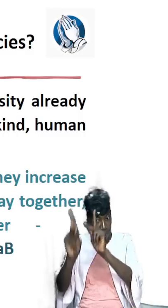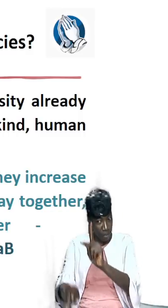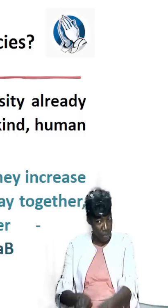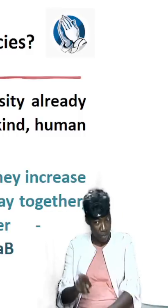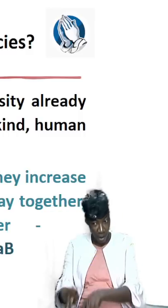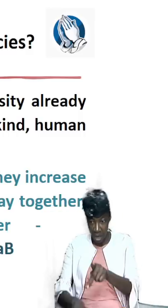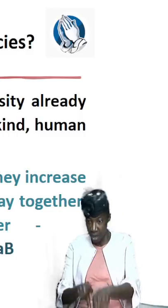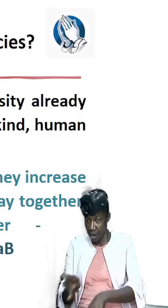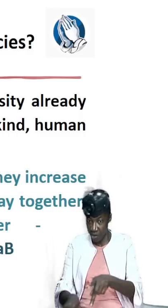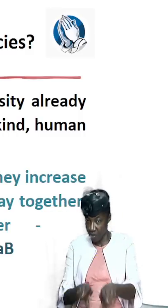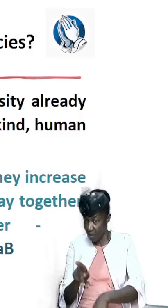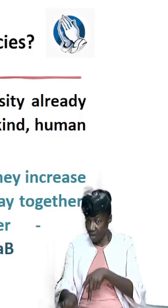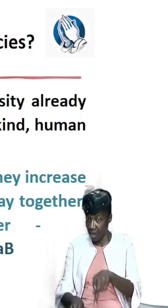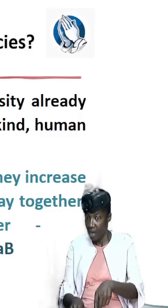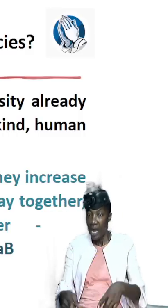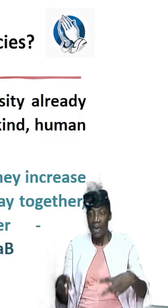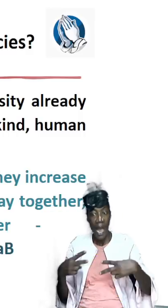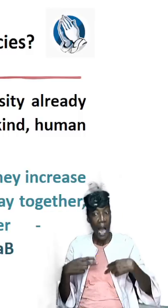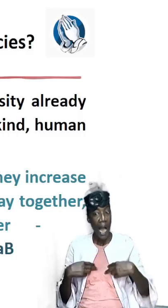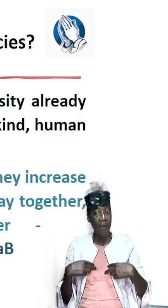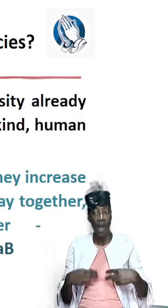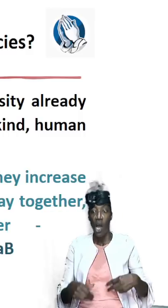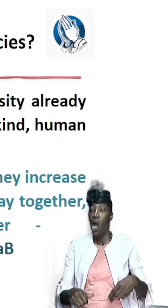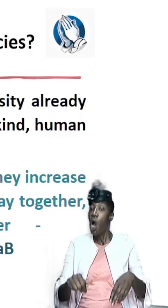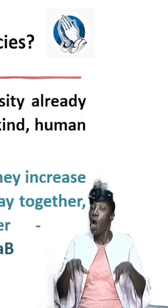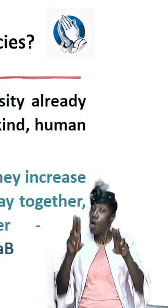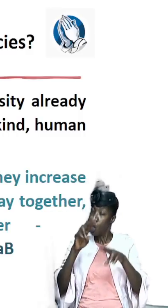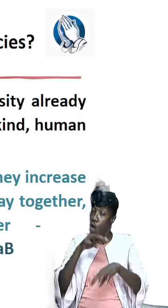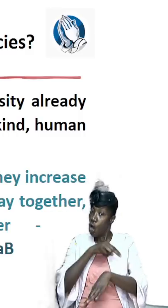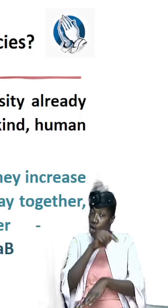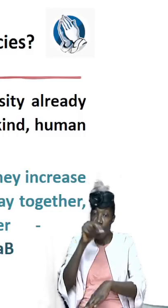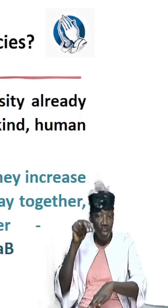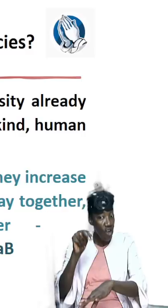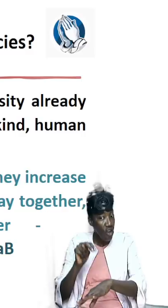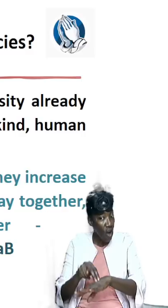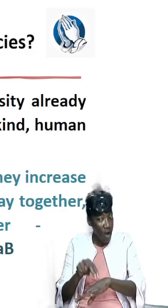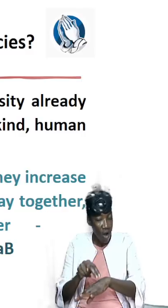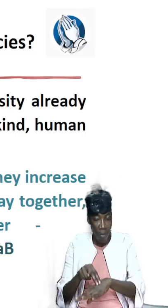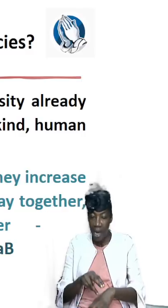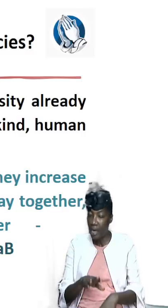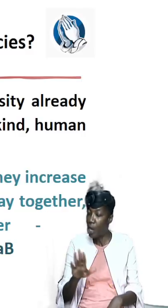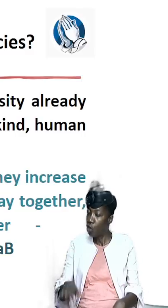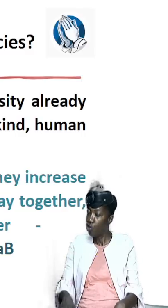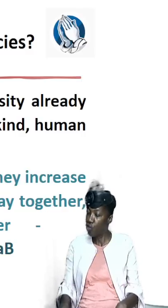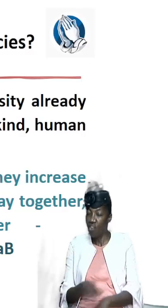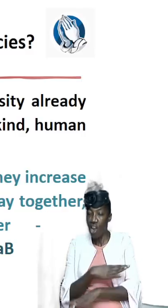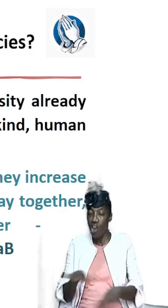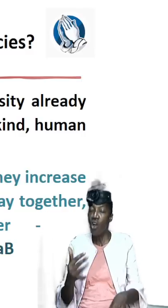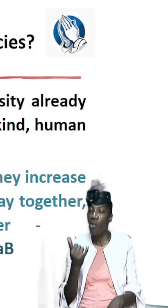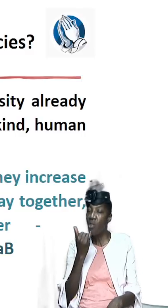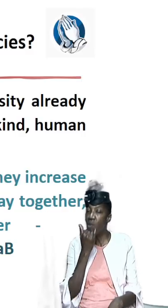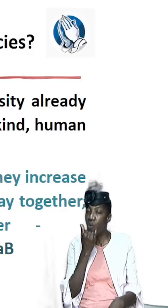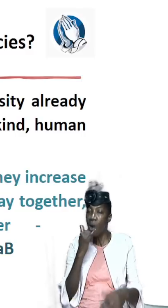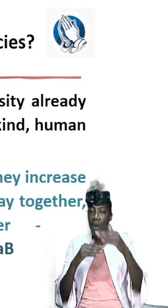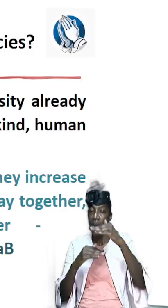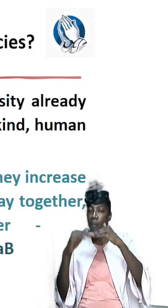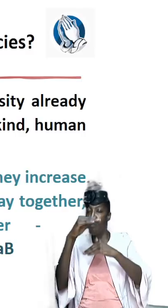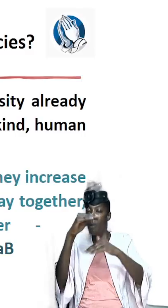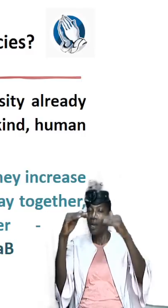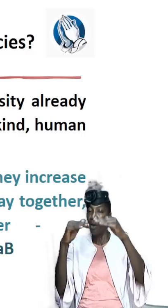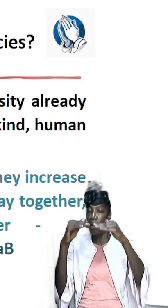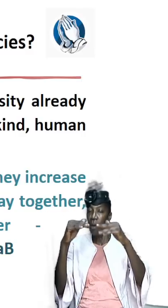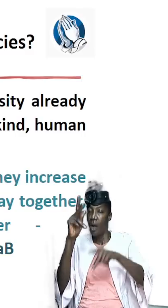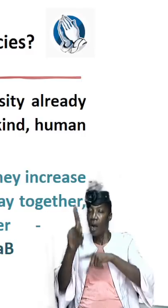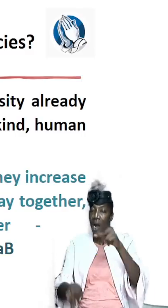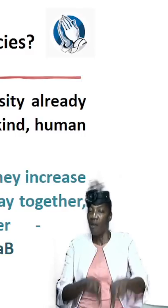the time, have normal children. So that nothing is wrong in terms of the build-up of the people, the